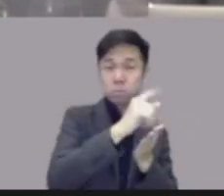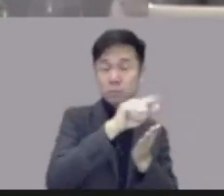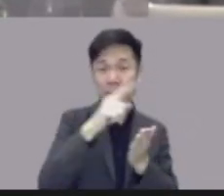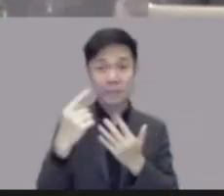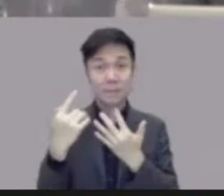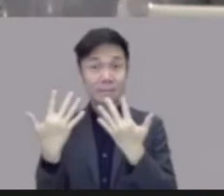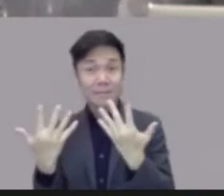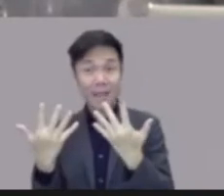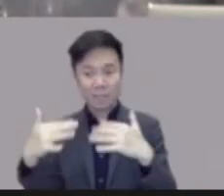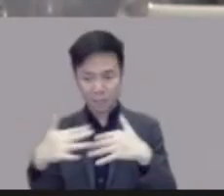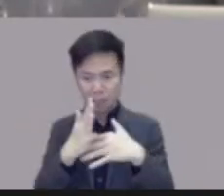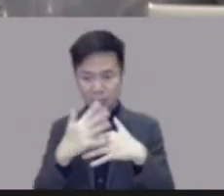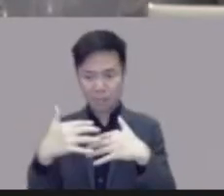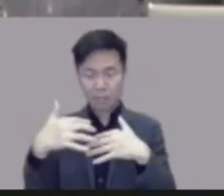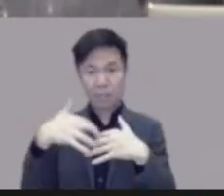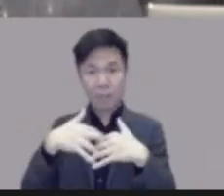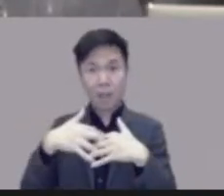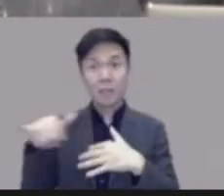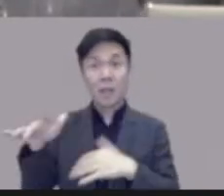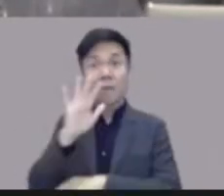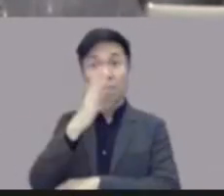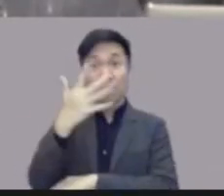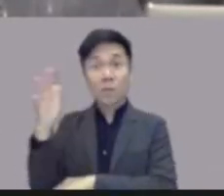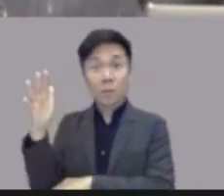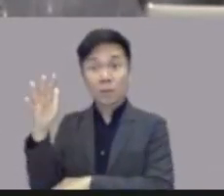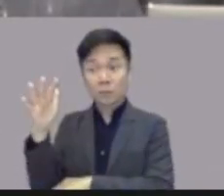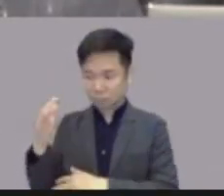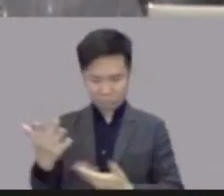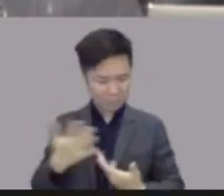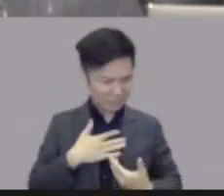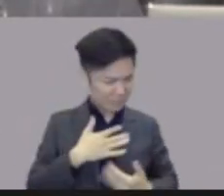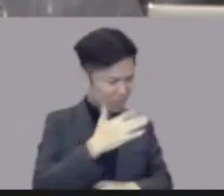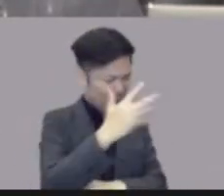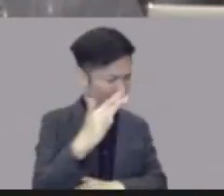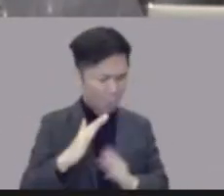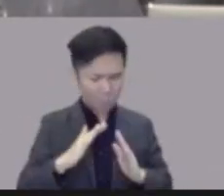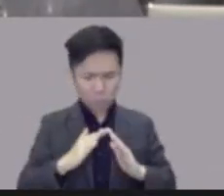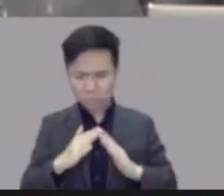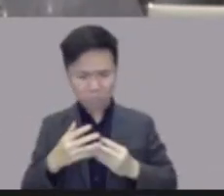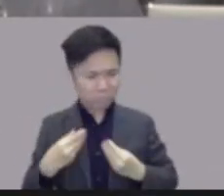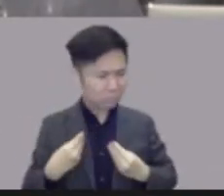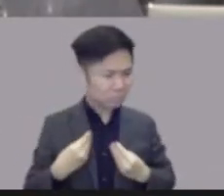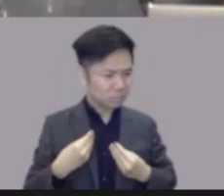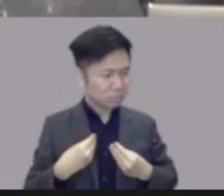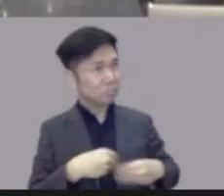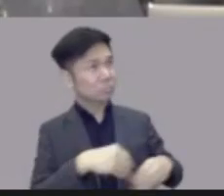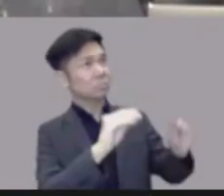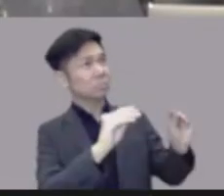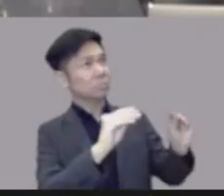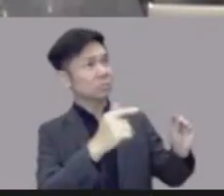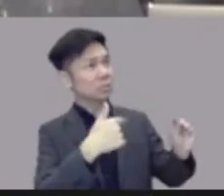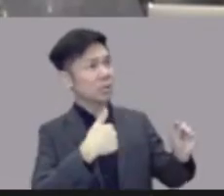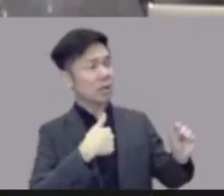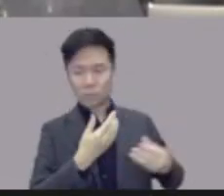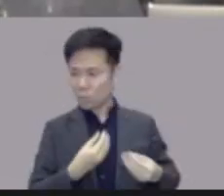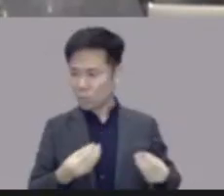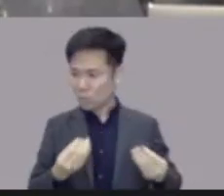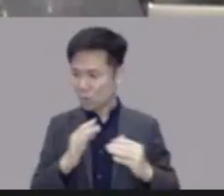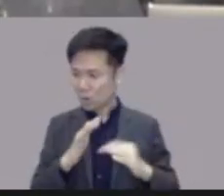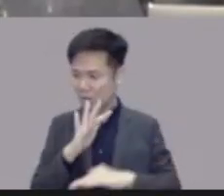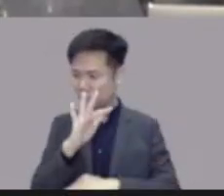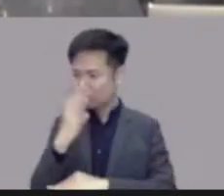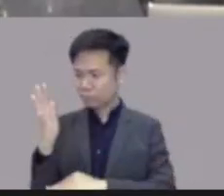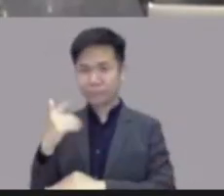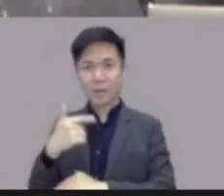sold all ownership of the forest faced many disadvantages in the form of loss of excess livelihoods and